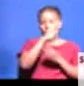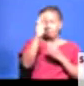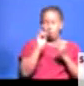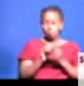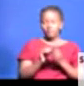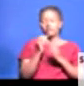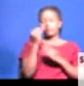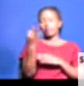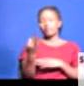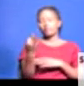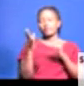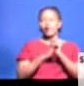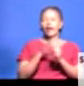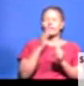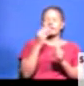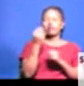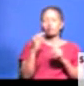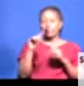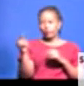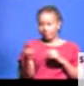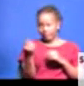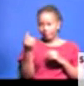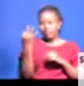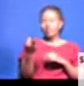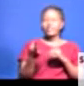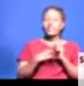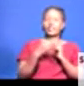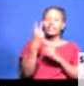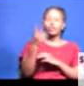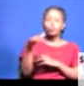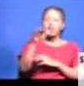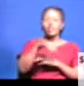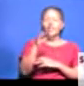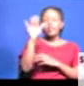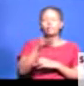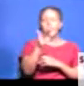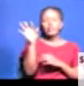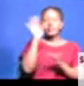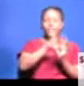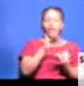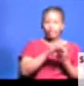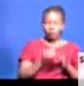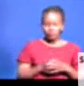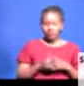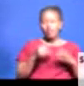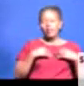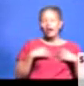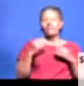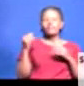39,382 voters cast their ballots in the Kacheliba parliamentary election. This represents a voter turnout